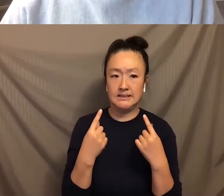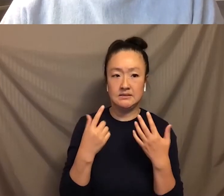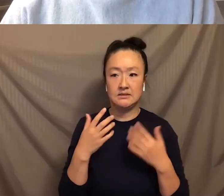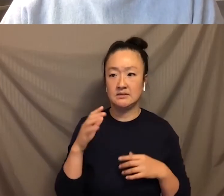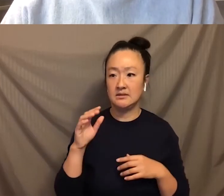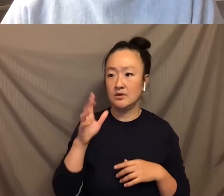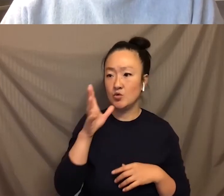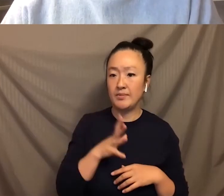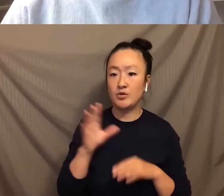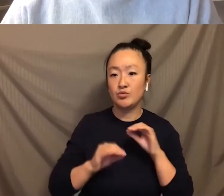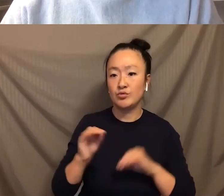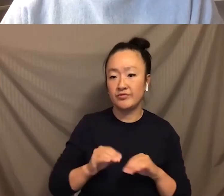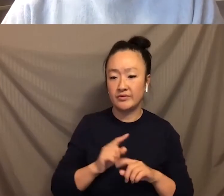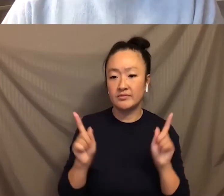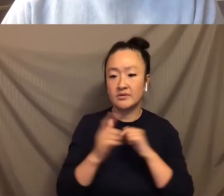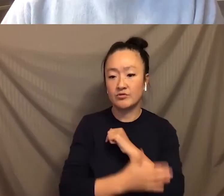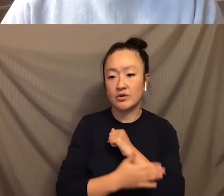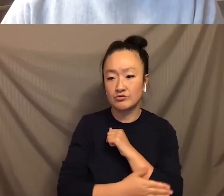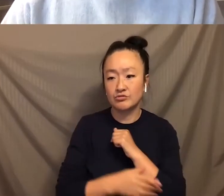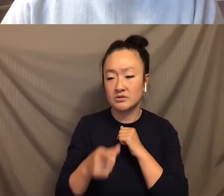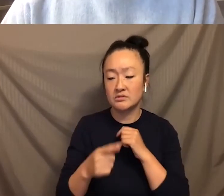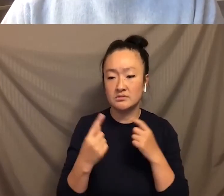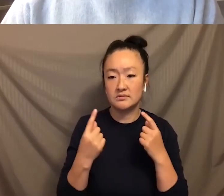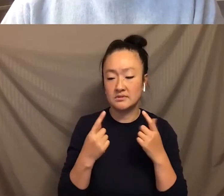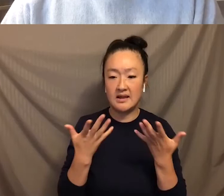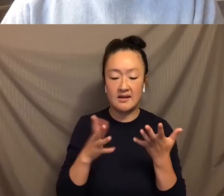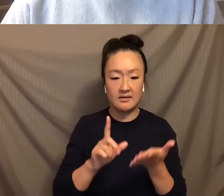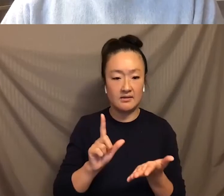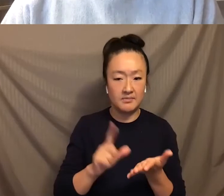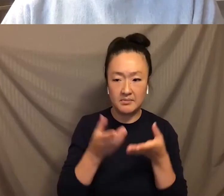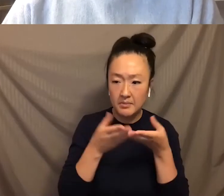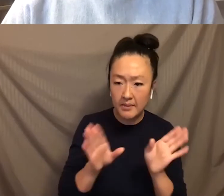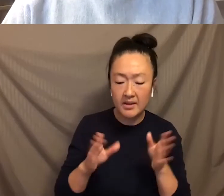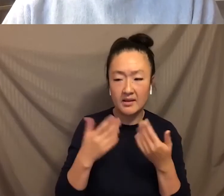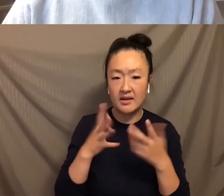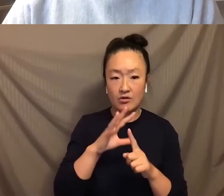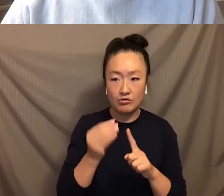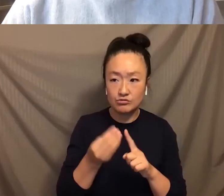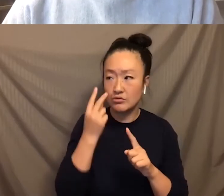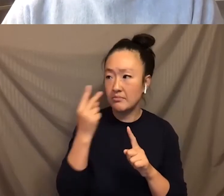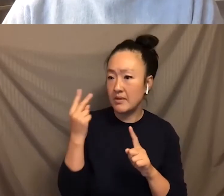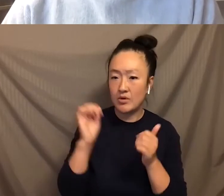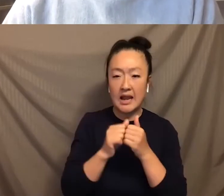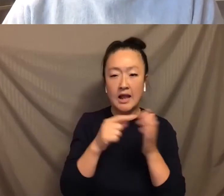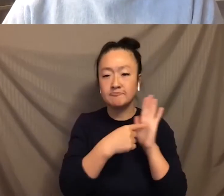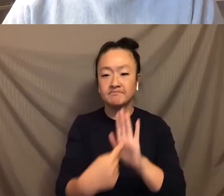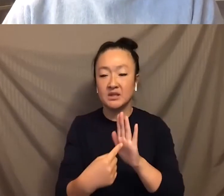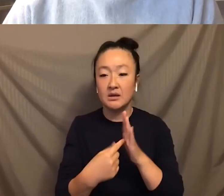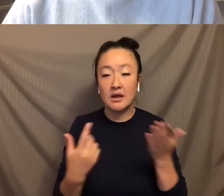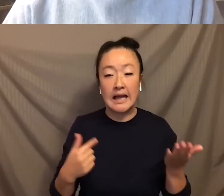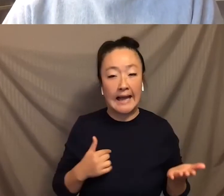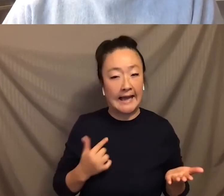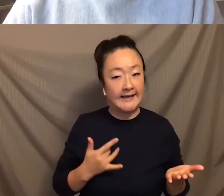survive in public and cultural memory. And I have a feeling that that's quite rare